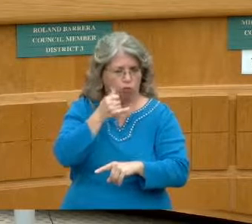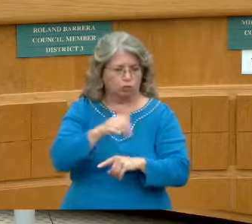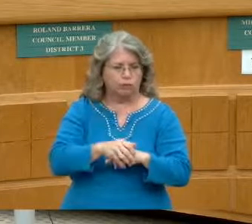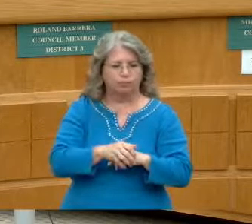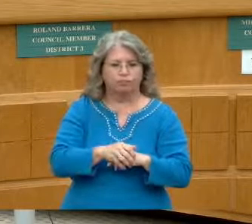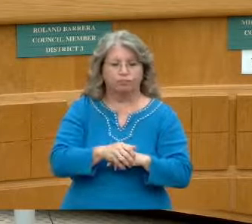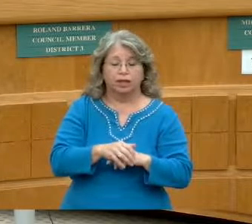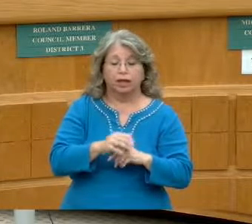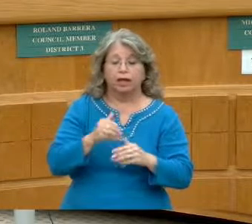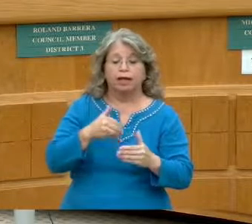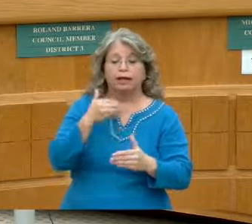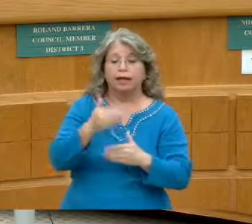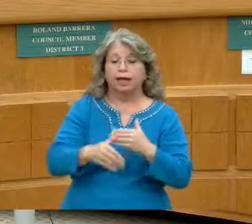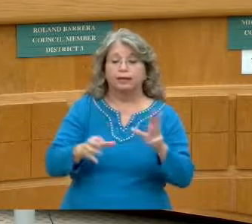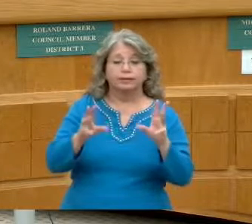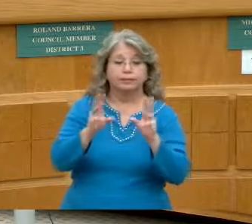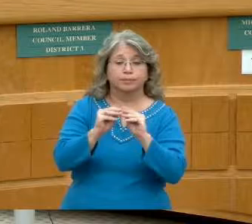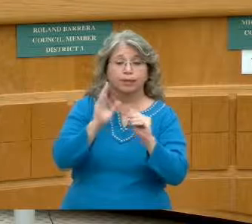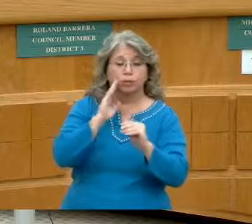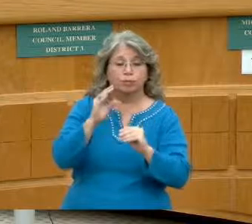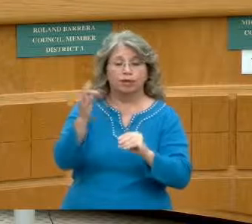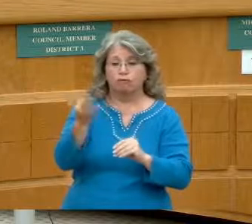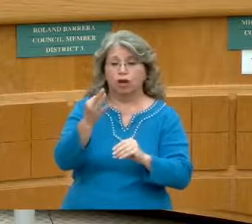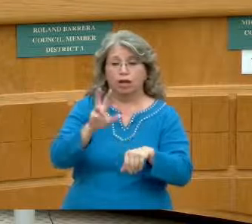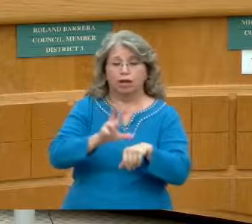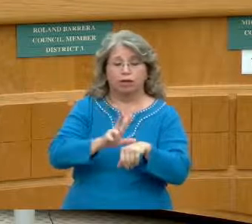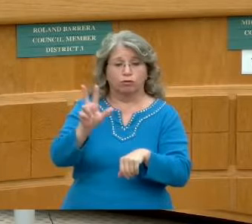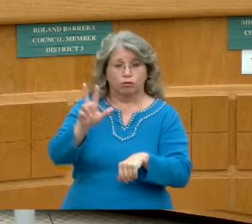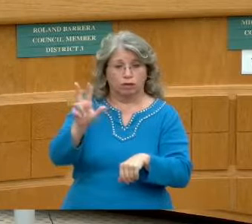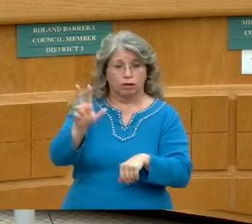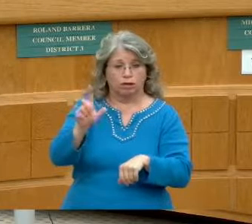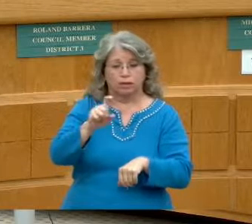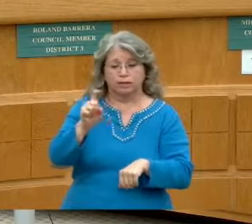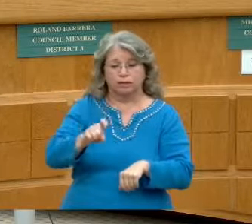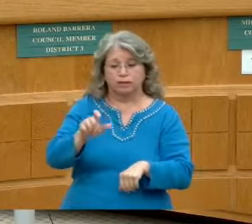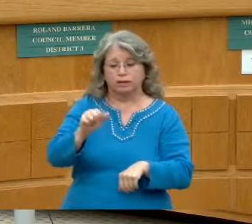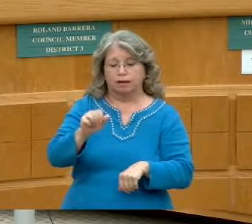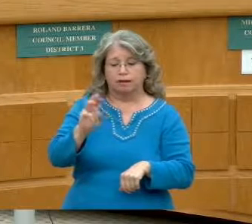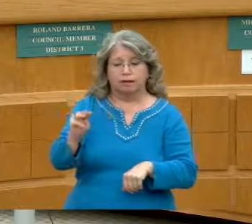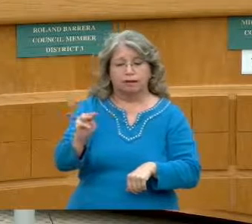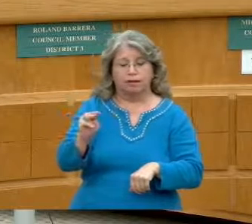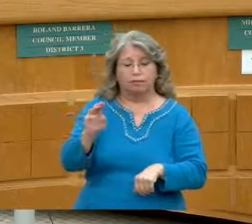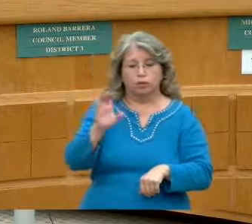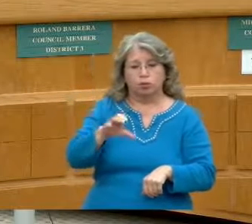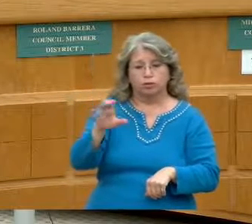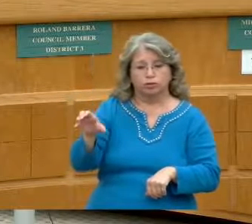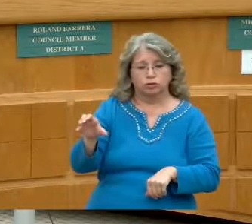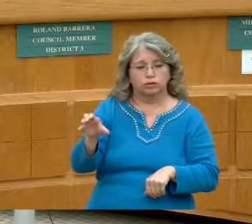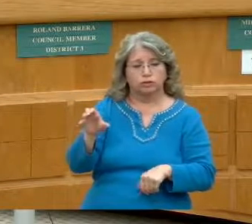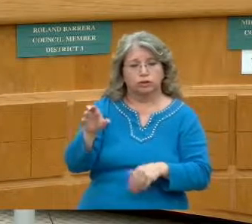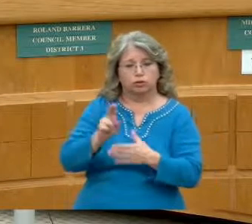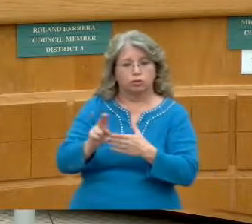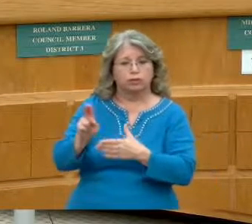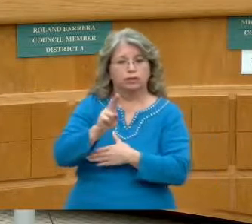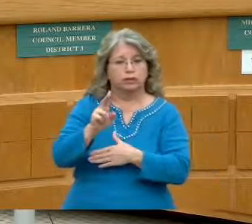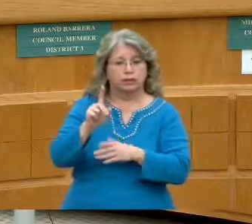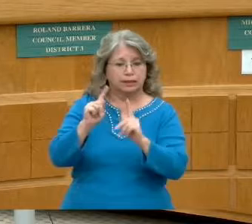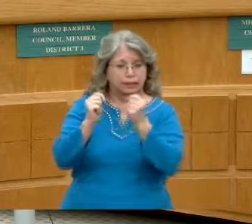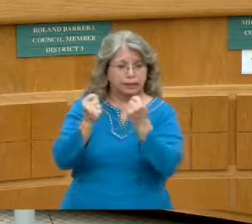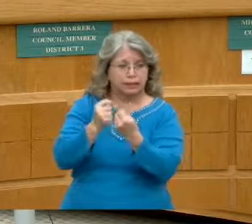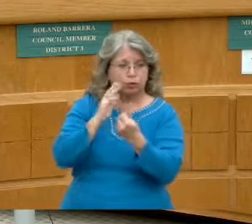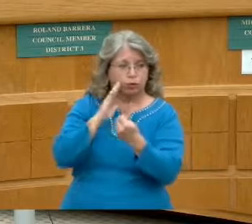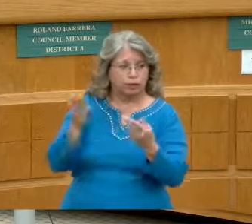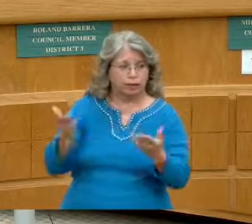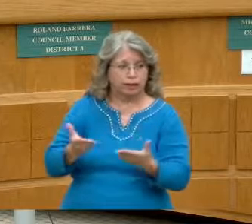the next event is Friday at 3 o'clock. The Texas A&M Corpus Christi team will be here.